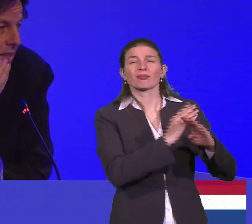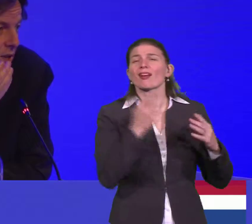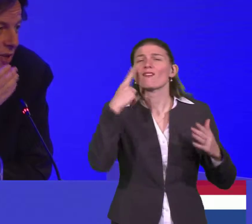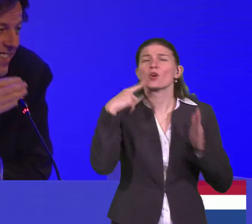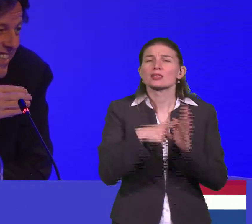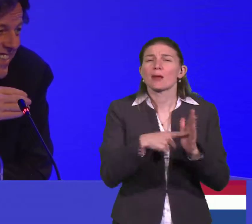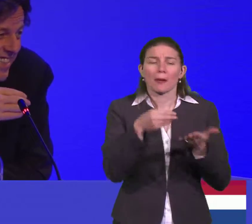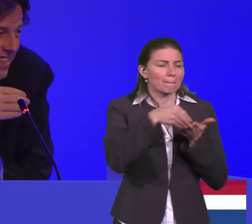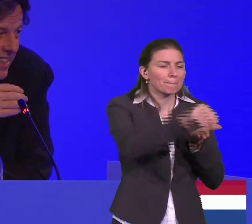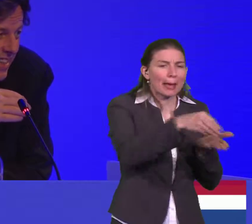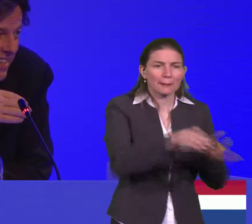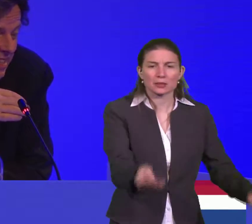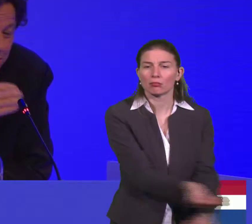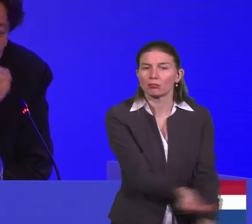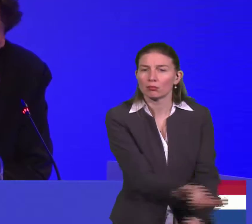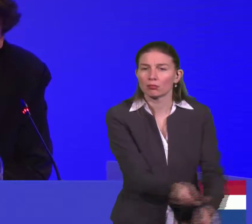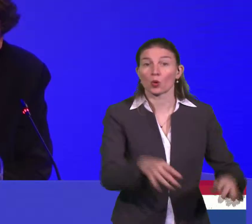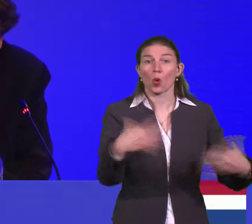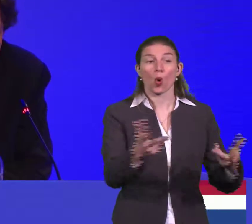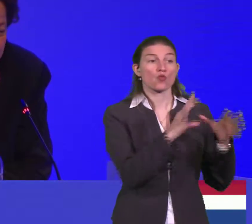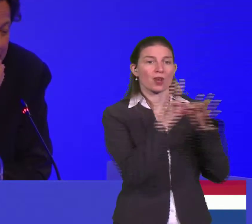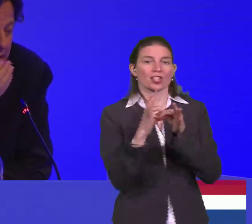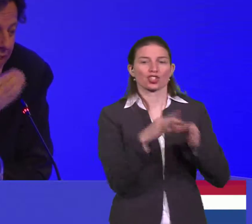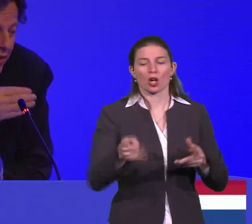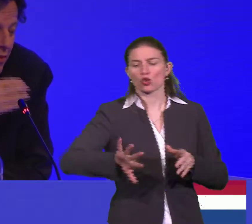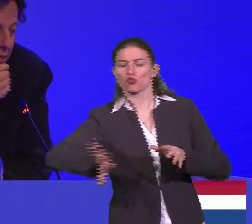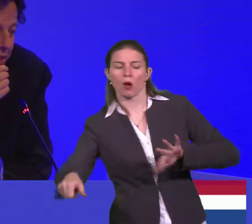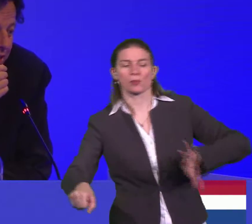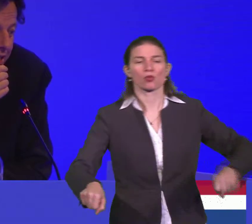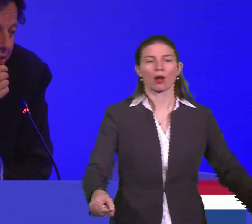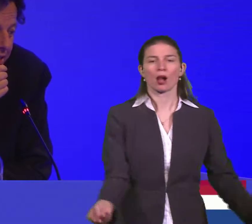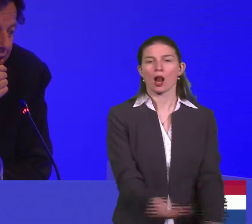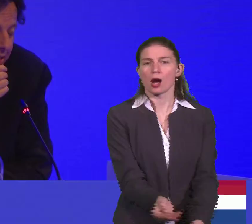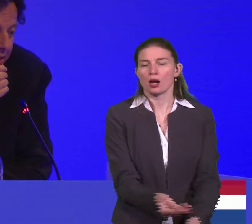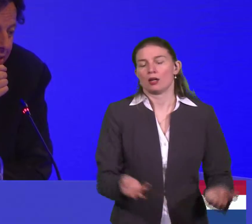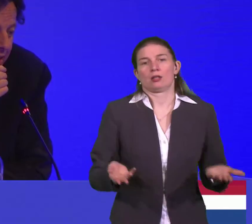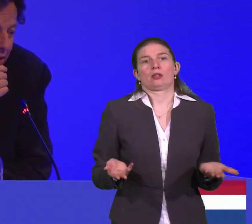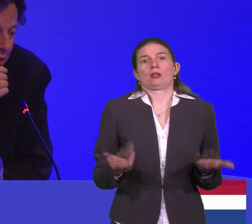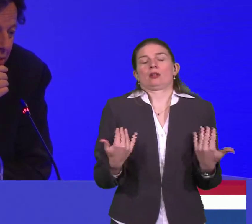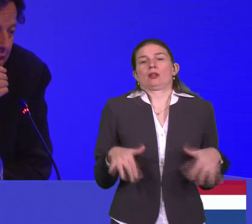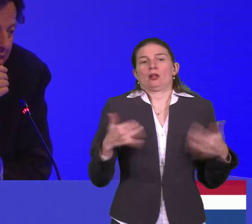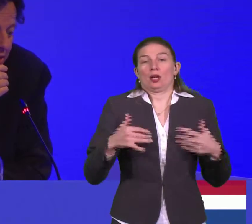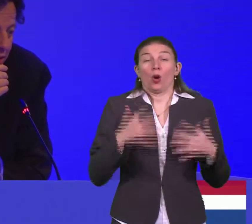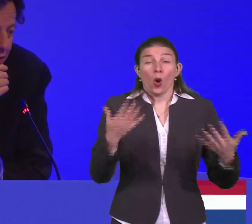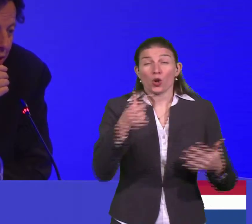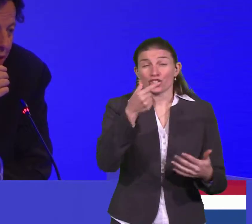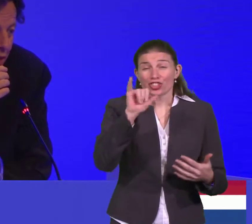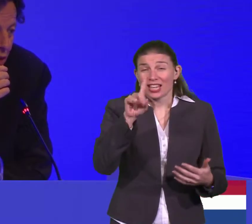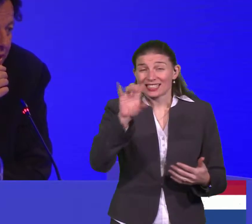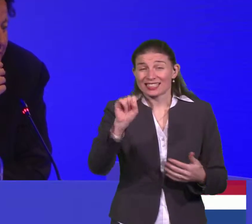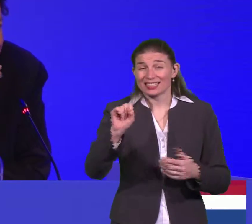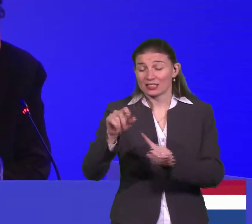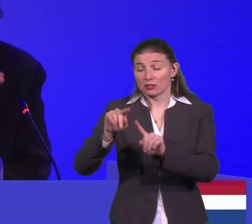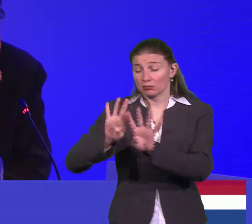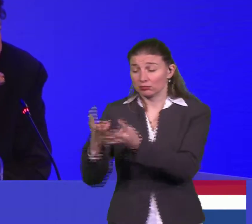done, or there is a relationship between common crime and some of the extreme jihadist circles that we